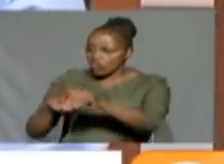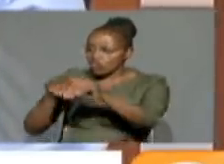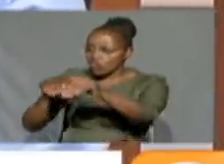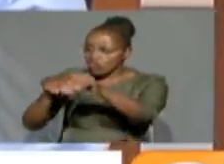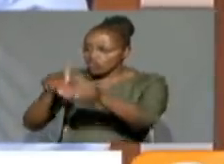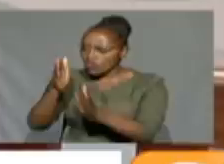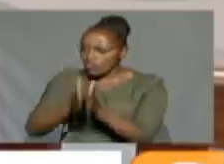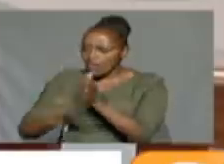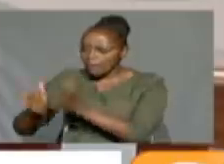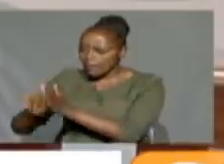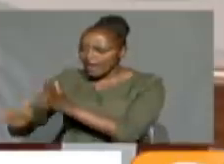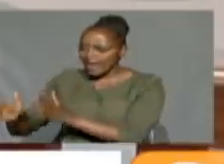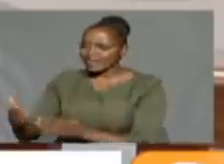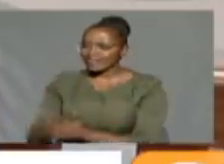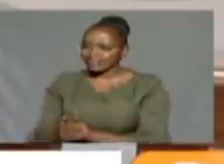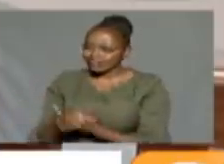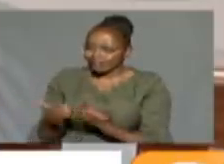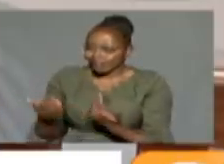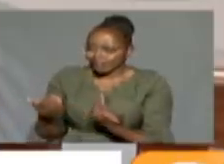mutaratara, as they say.